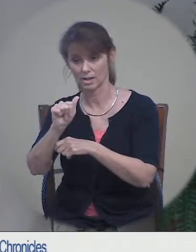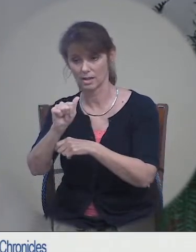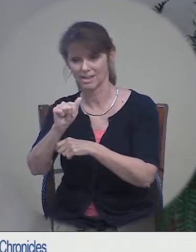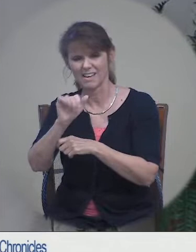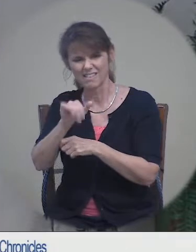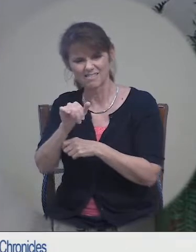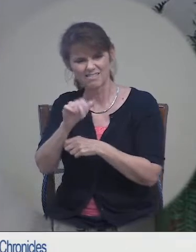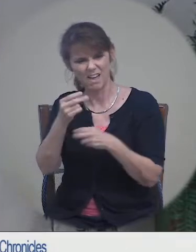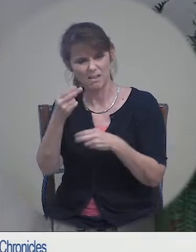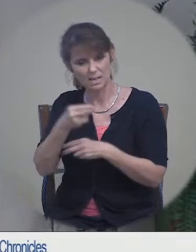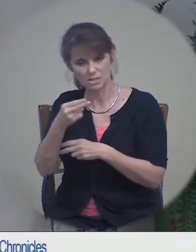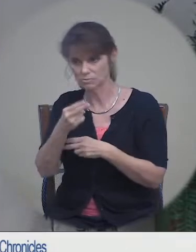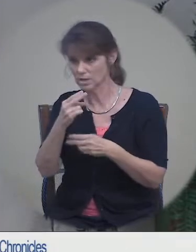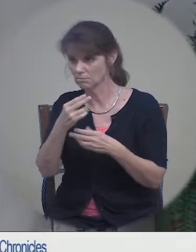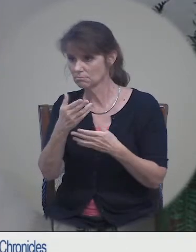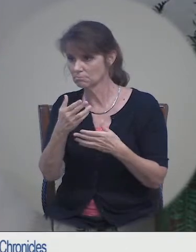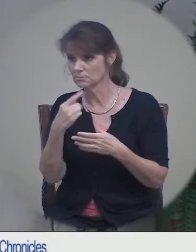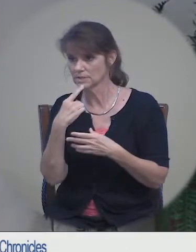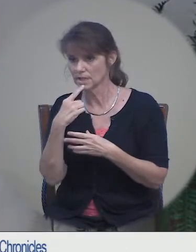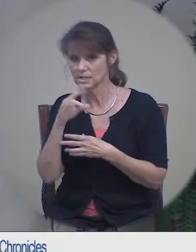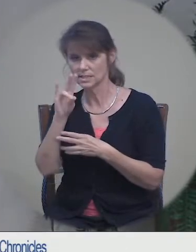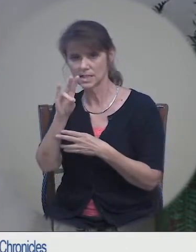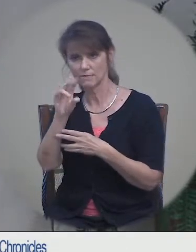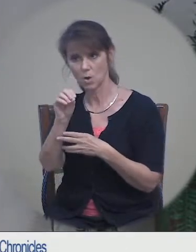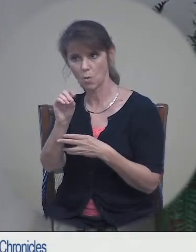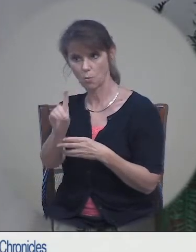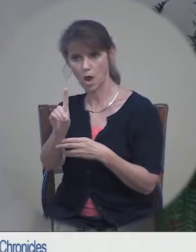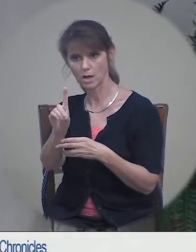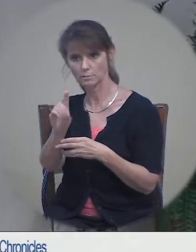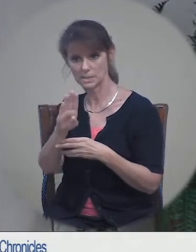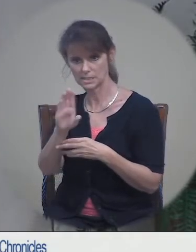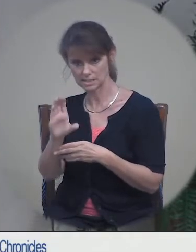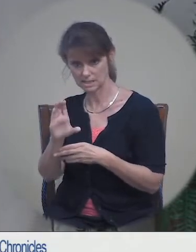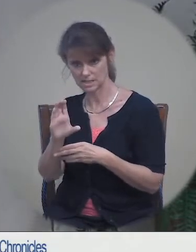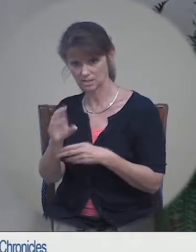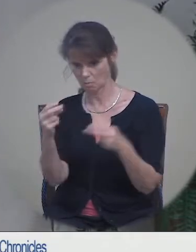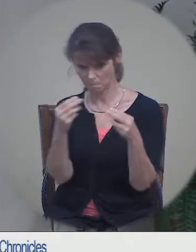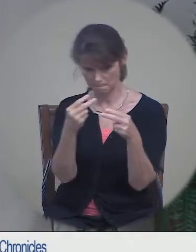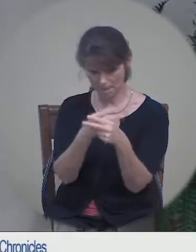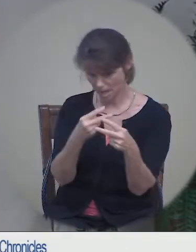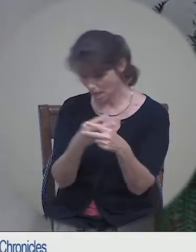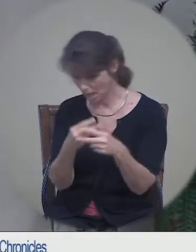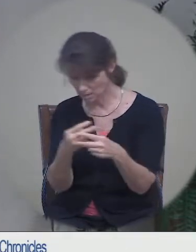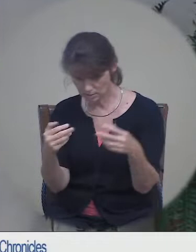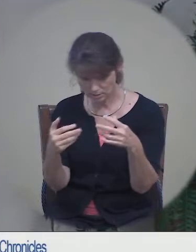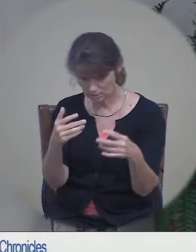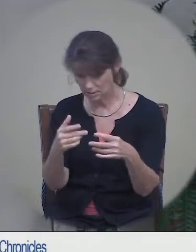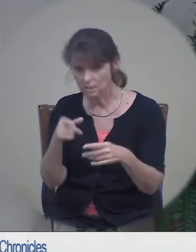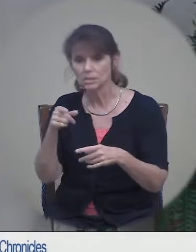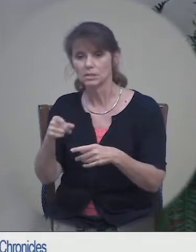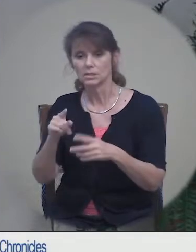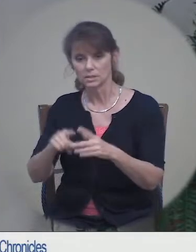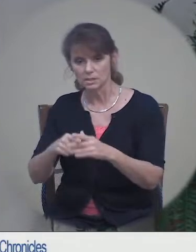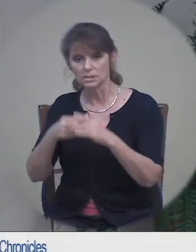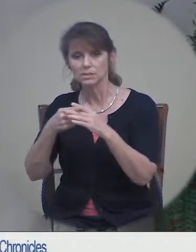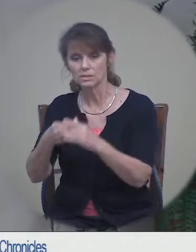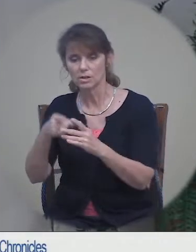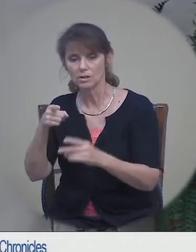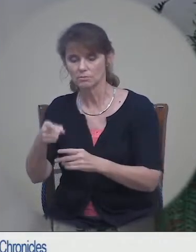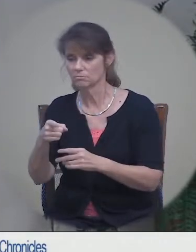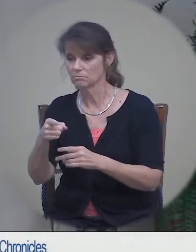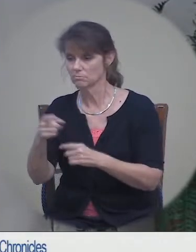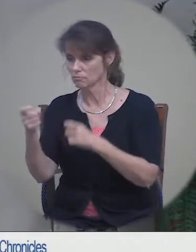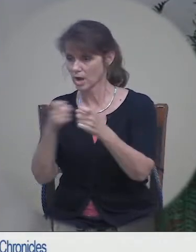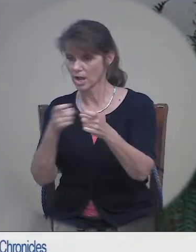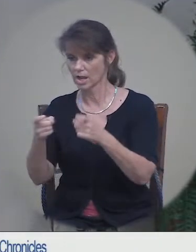about 701 BC. So they kind of do some math and they say his sole reign began in